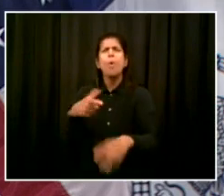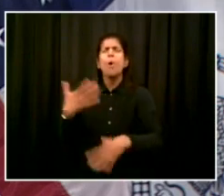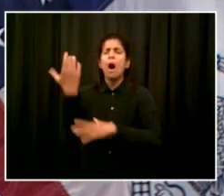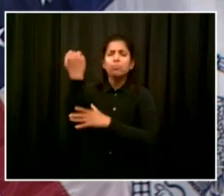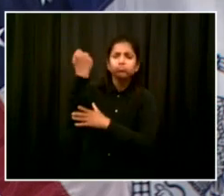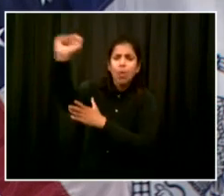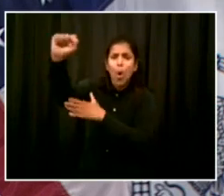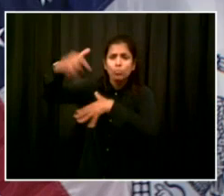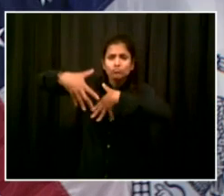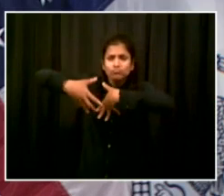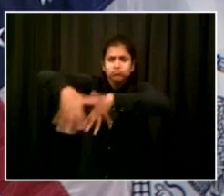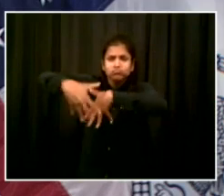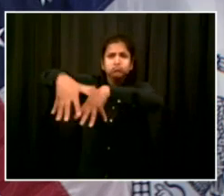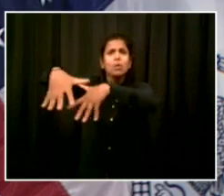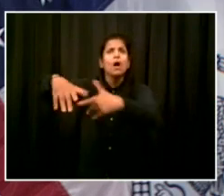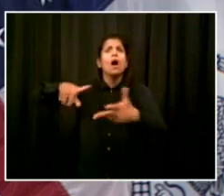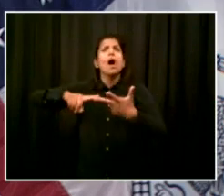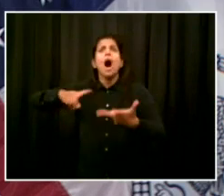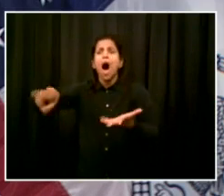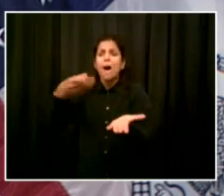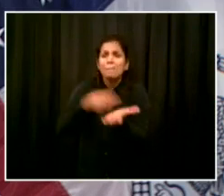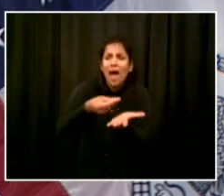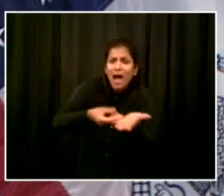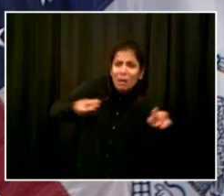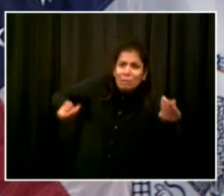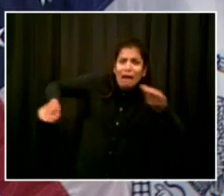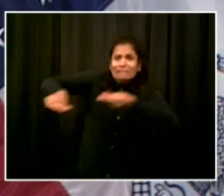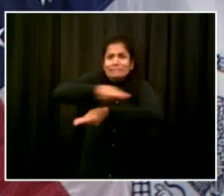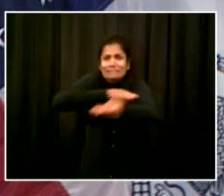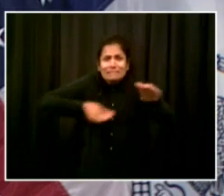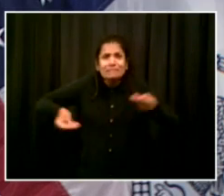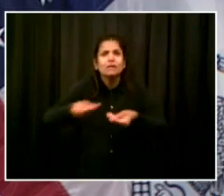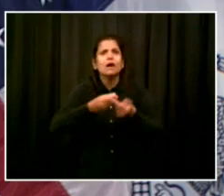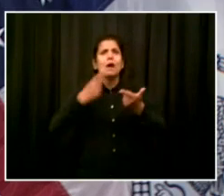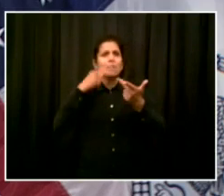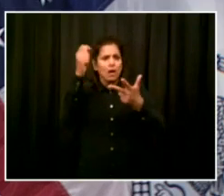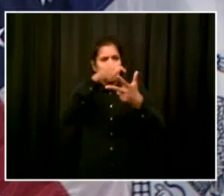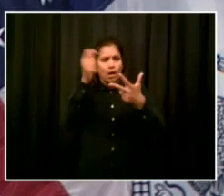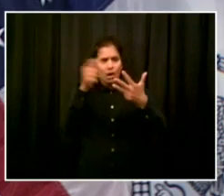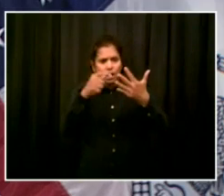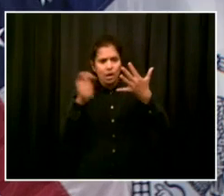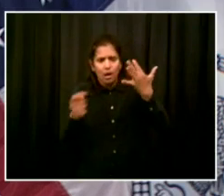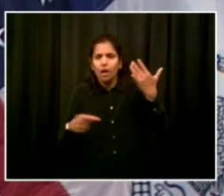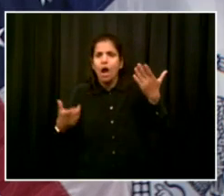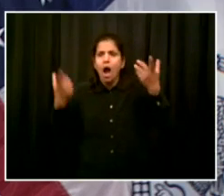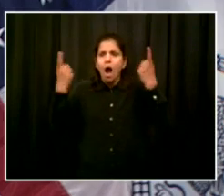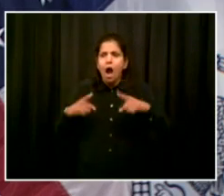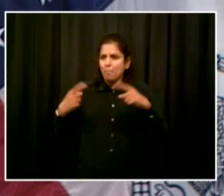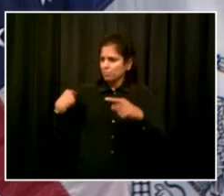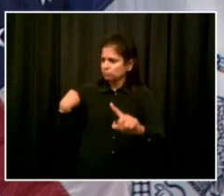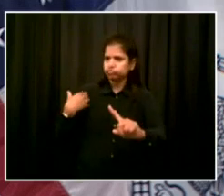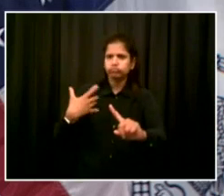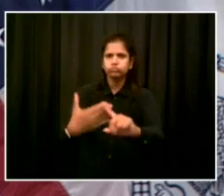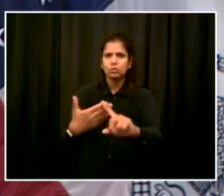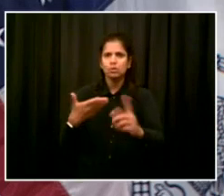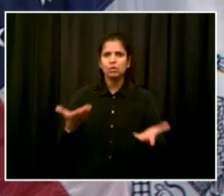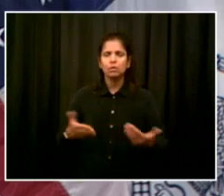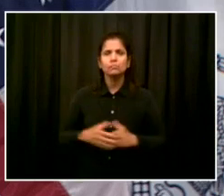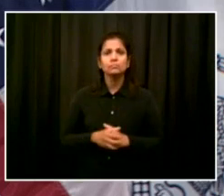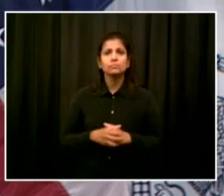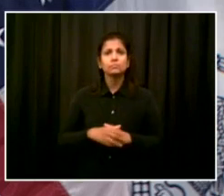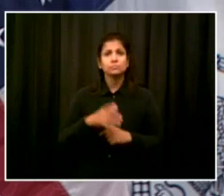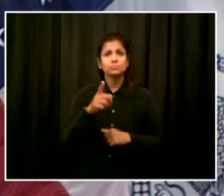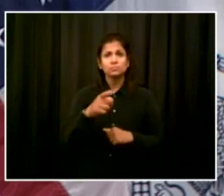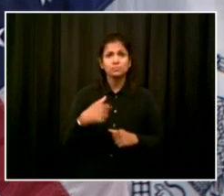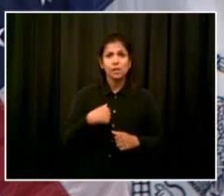This is all happening simultaneously. It's never happened before in the city's history. I'm not going to let that make it impossible for me to see